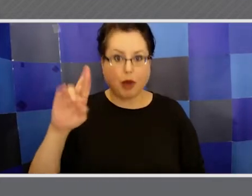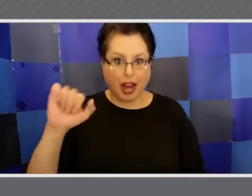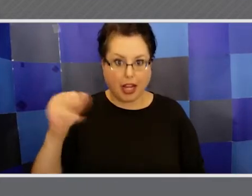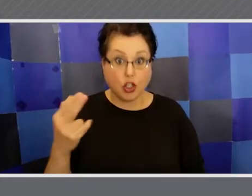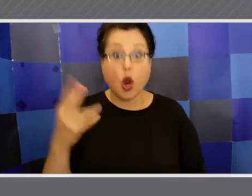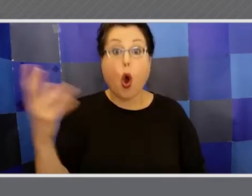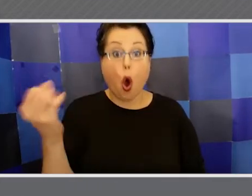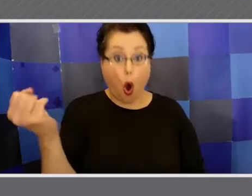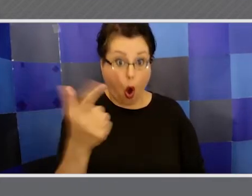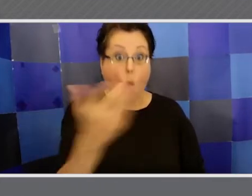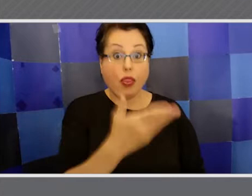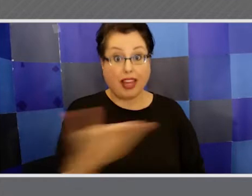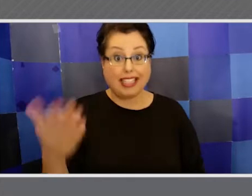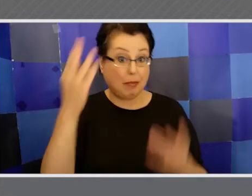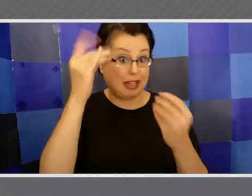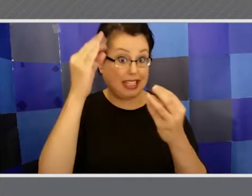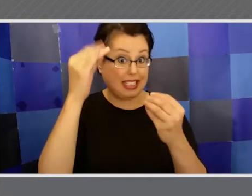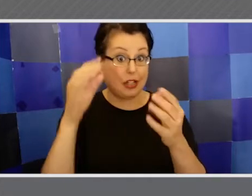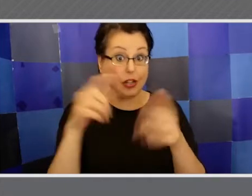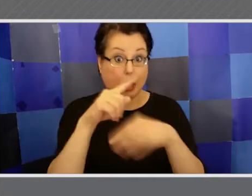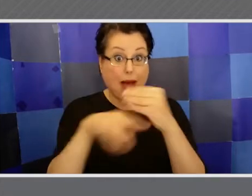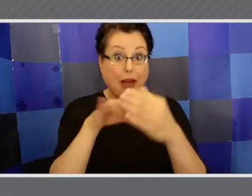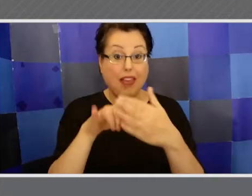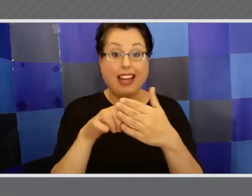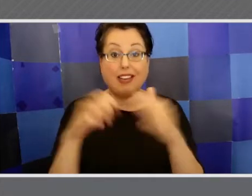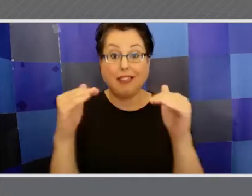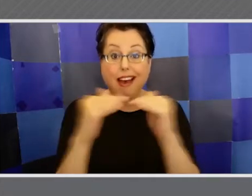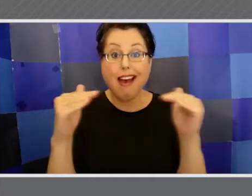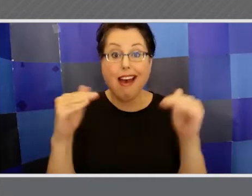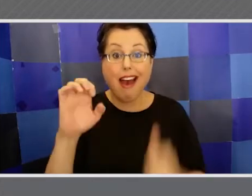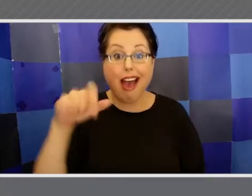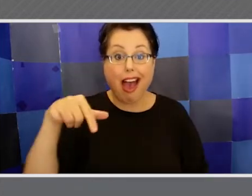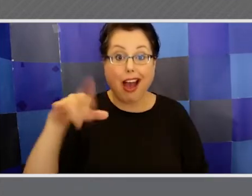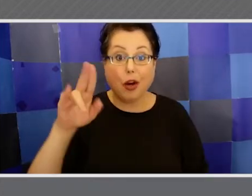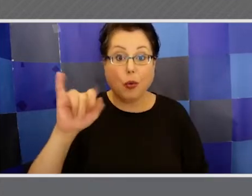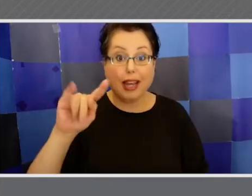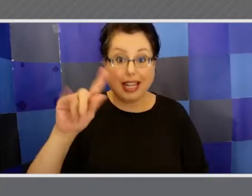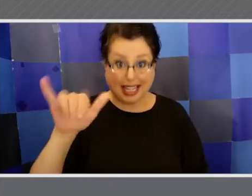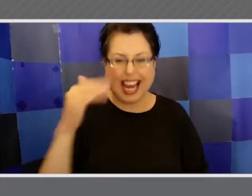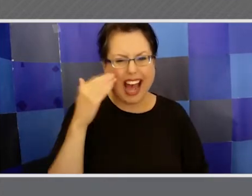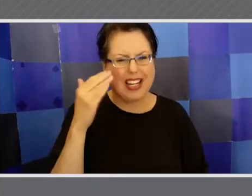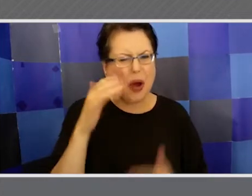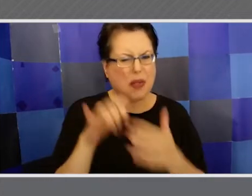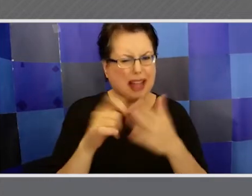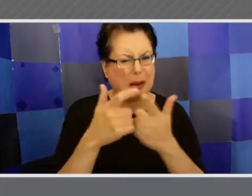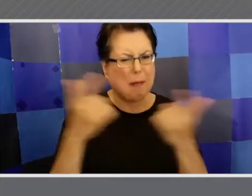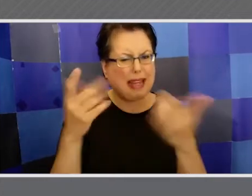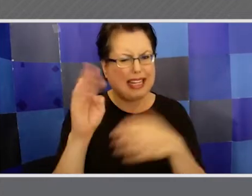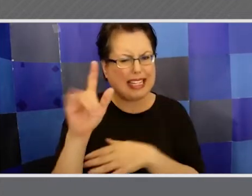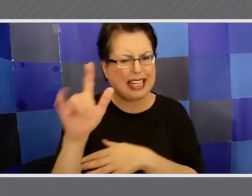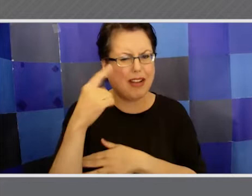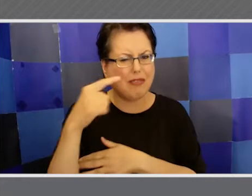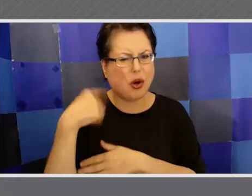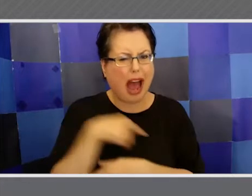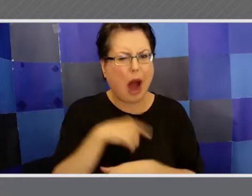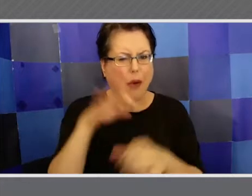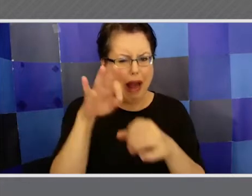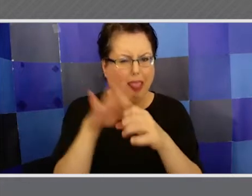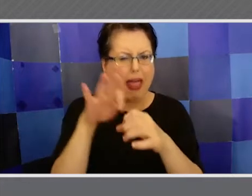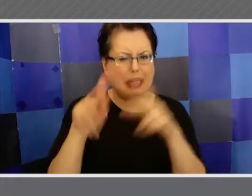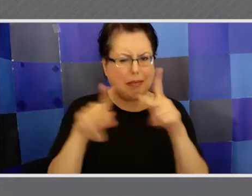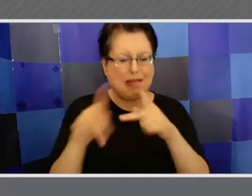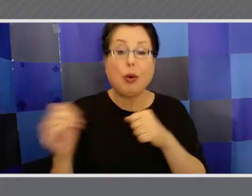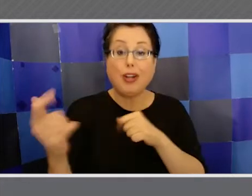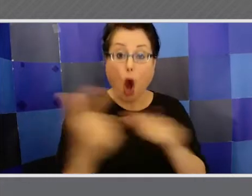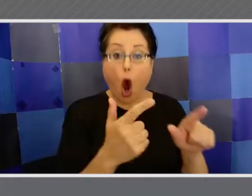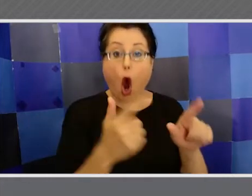been considered through a lens of equity. I know that's a huge component for all of our elected officials. And all initiatives must comply